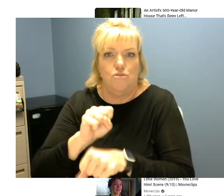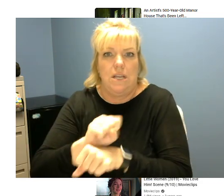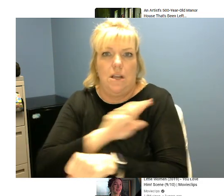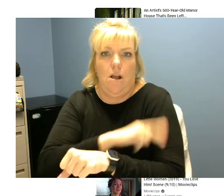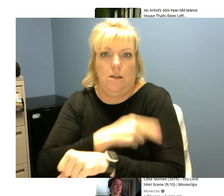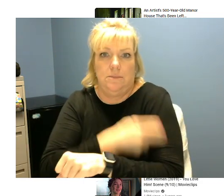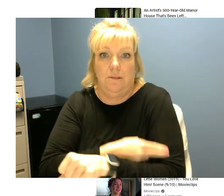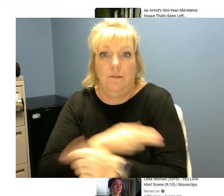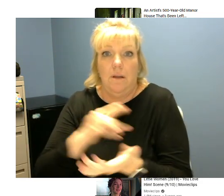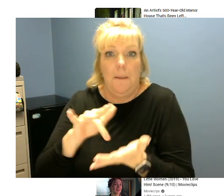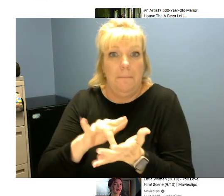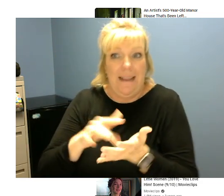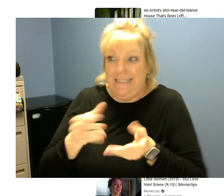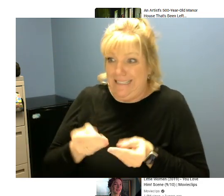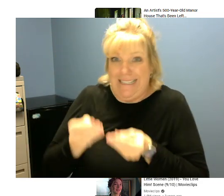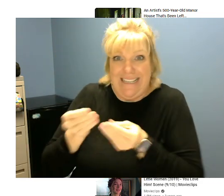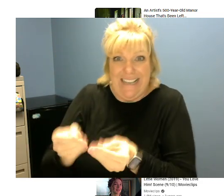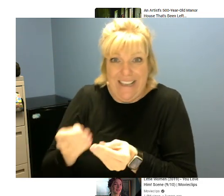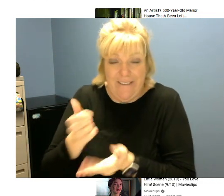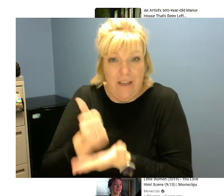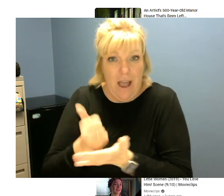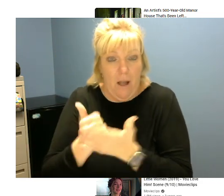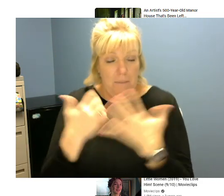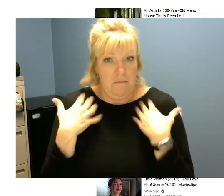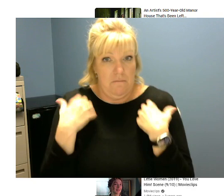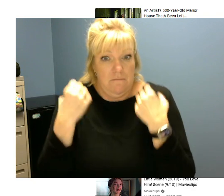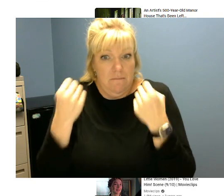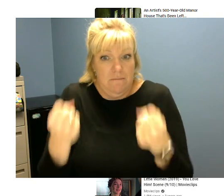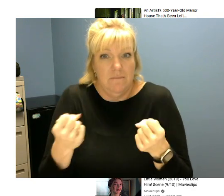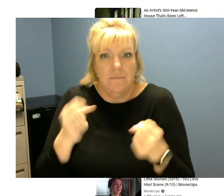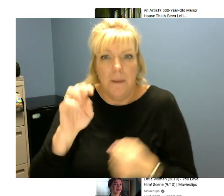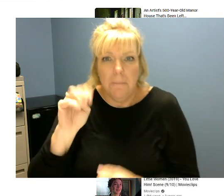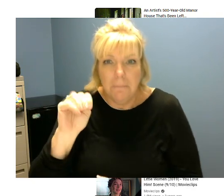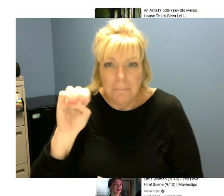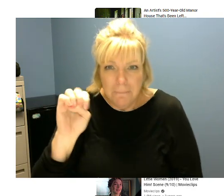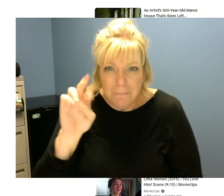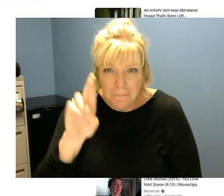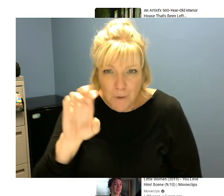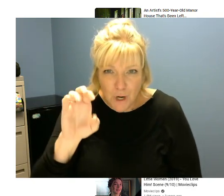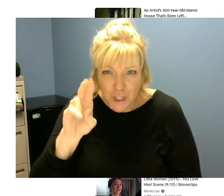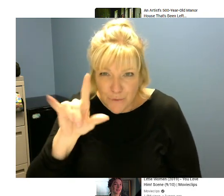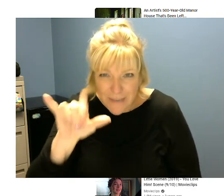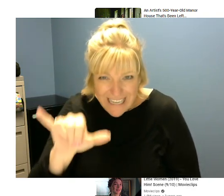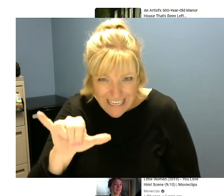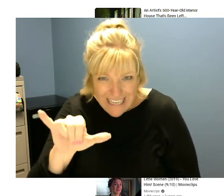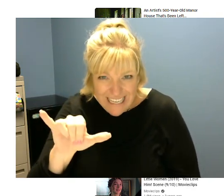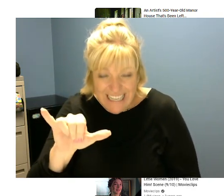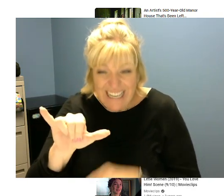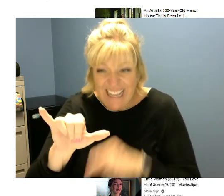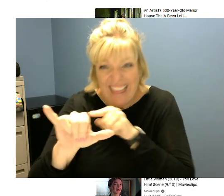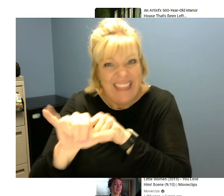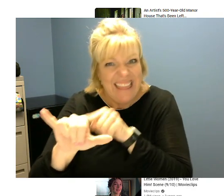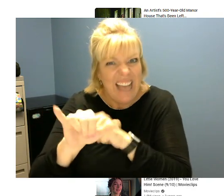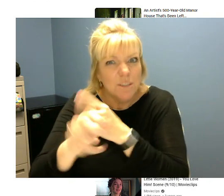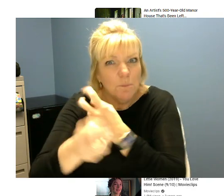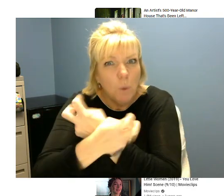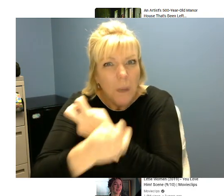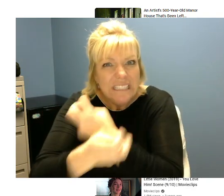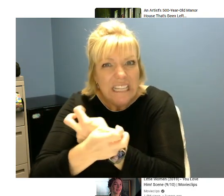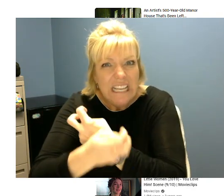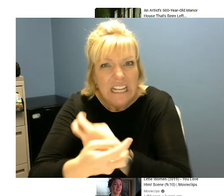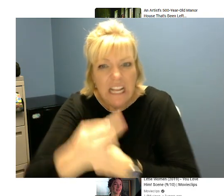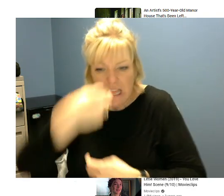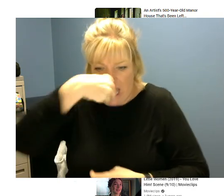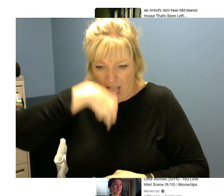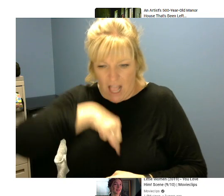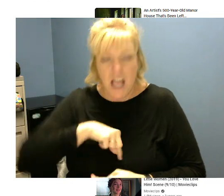that they use to help heal her is mercury. So she will suffer from the effects of mercury poisoning for the rest of